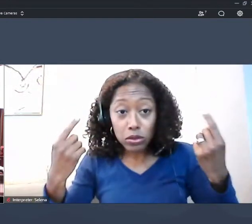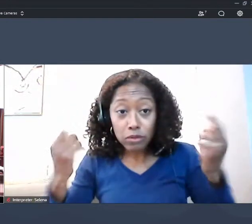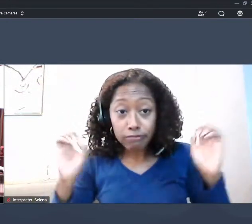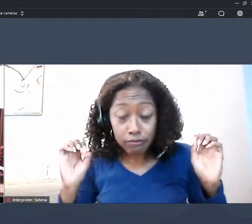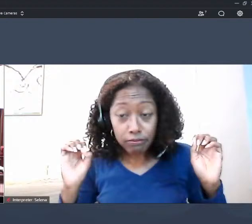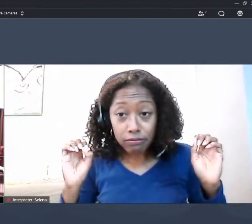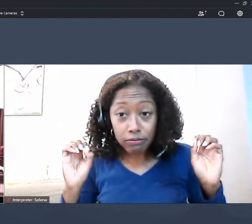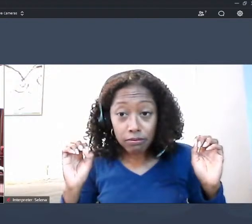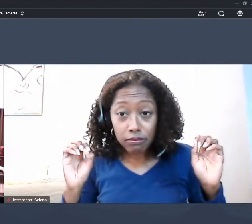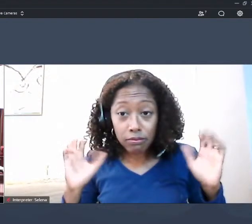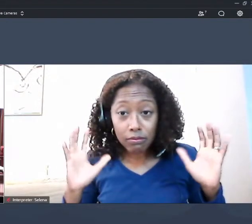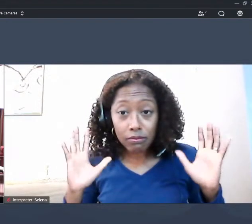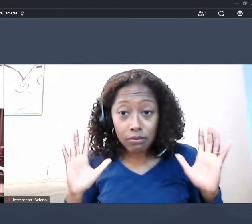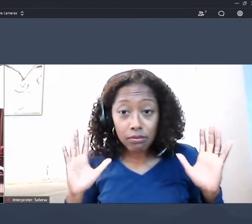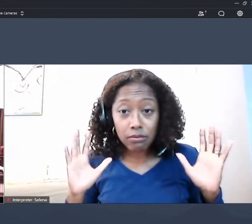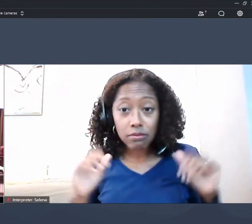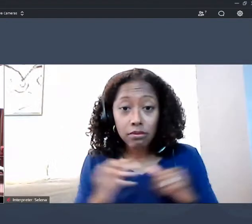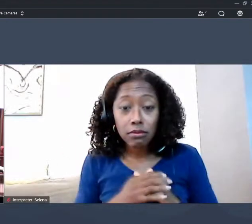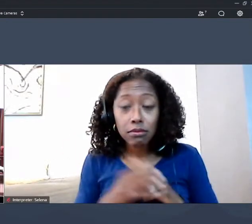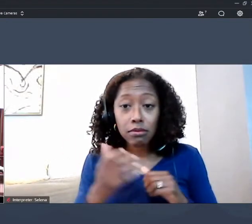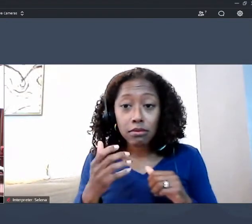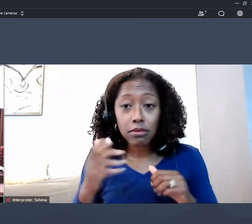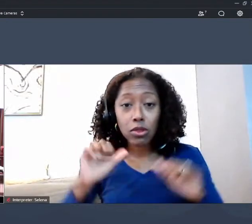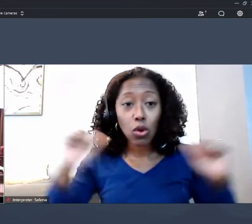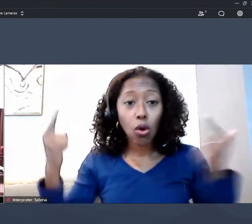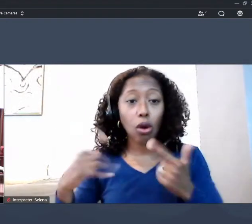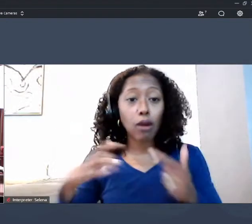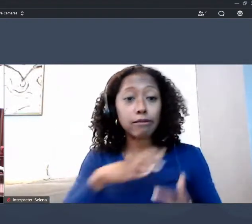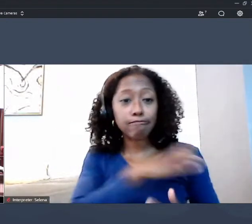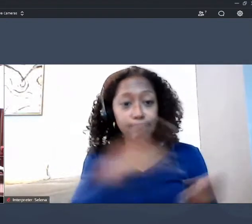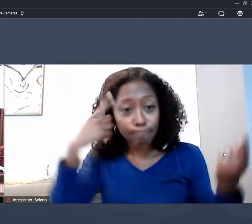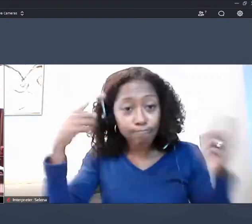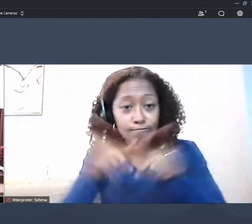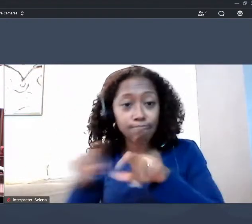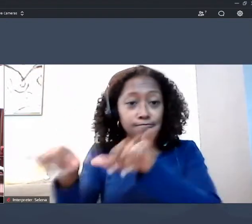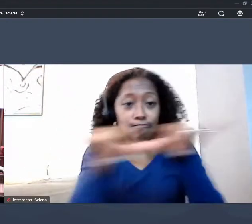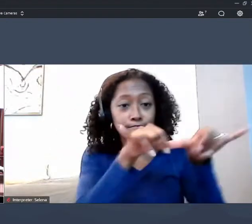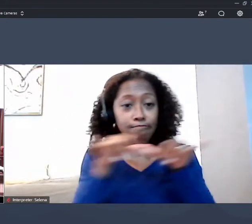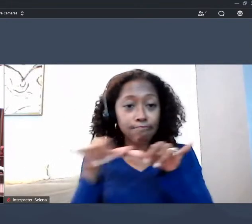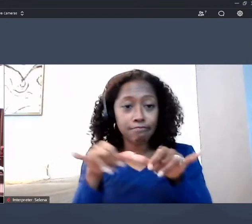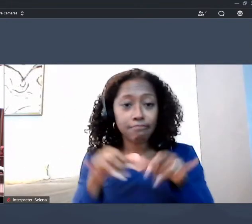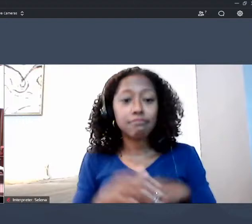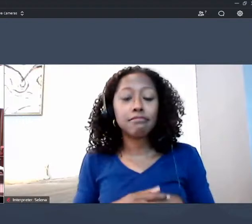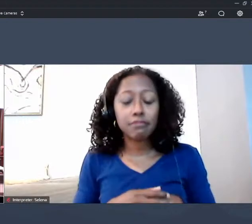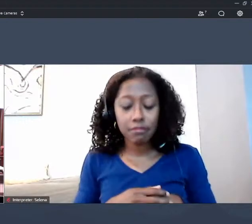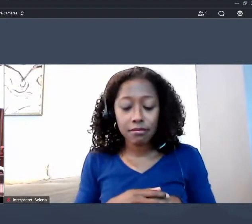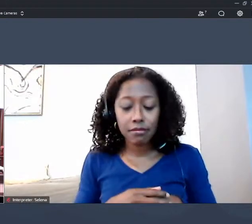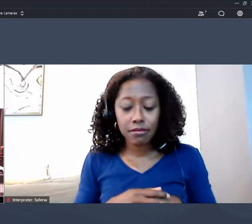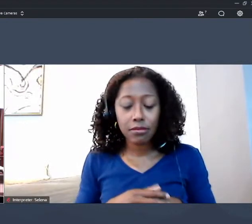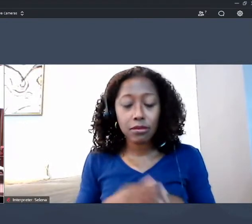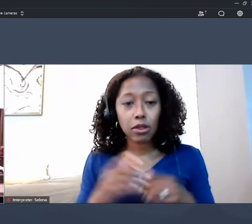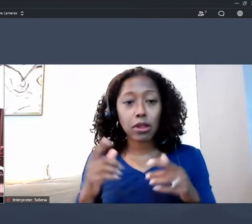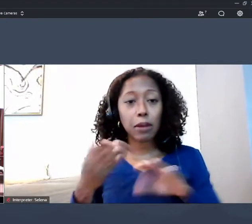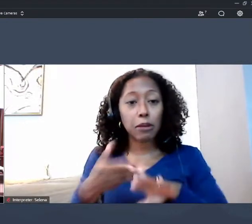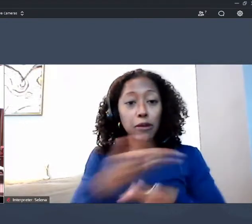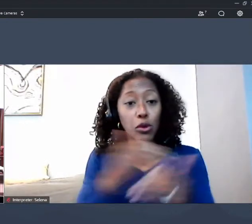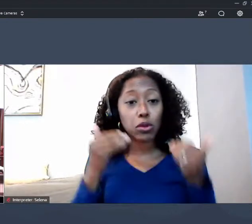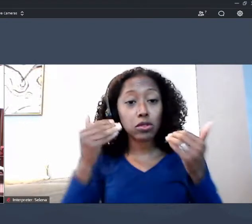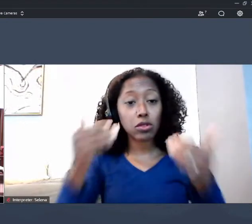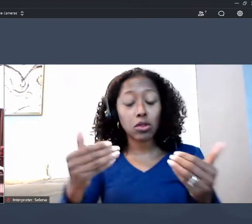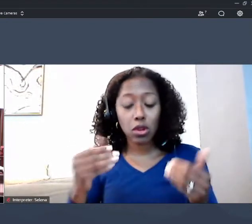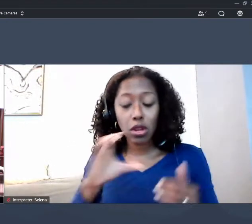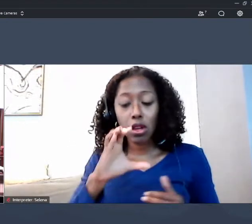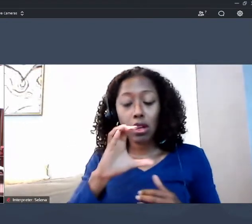that. In the opinion of the chair, it's unanimous. Thank you very much. Before we roll forward, colleagues just heard